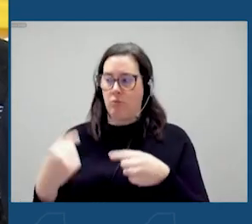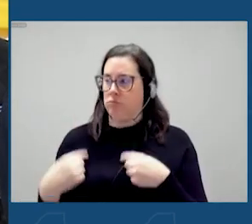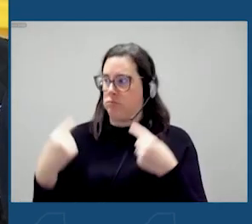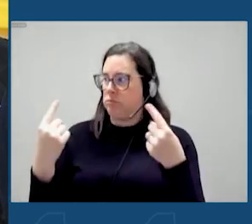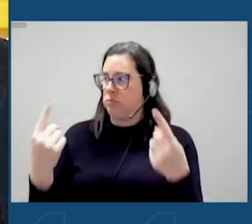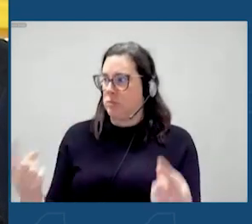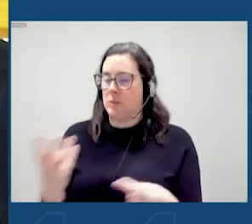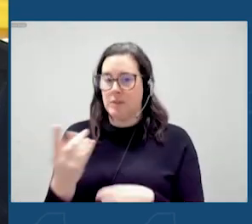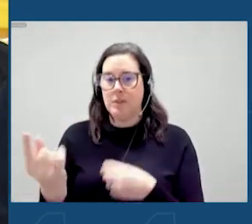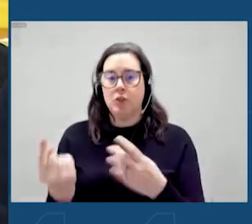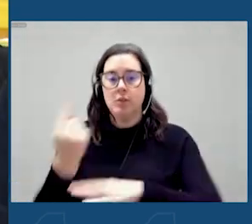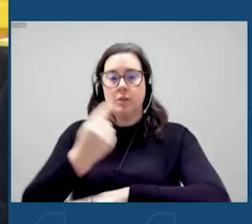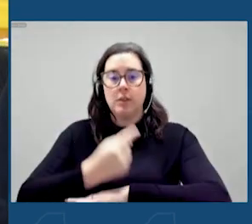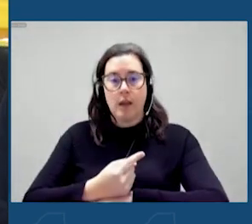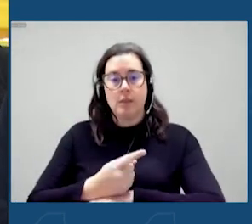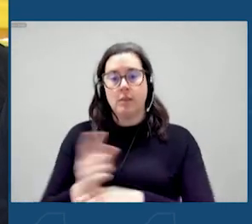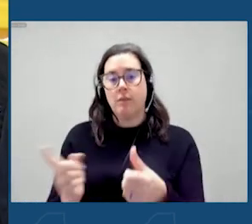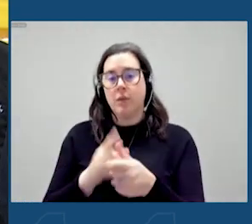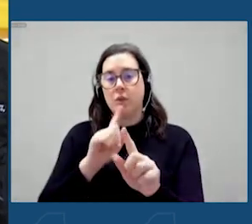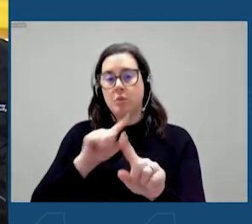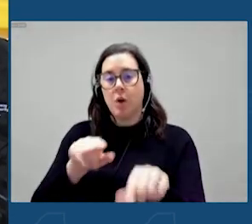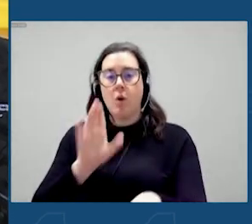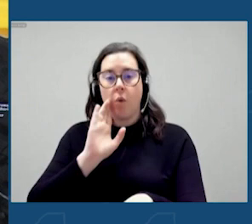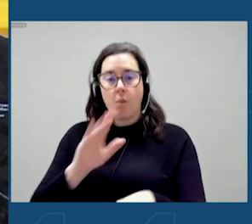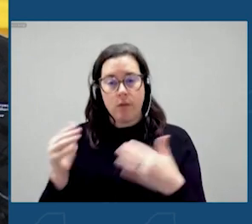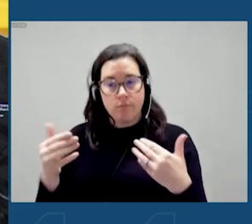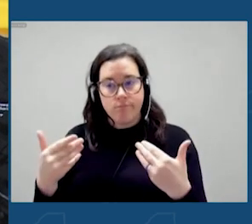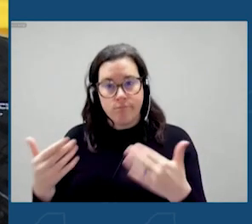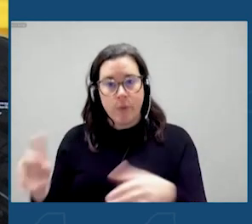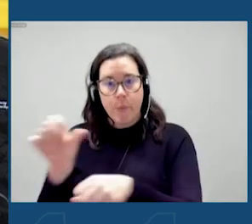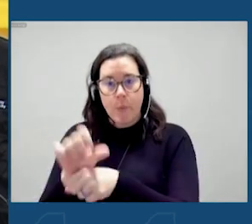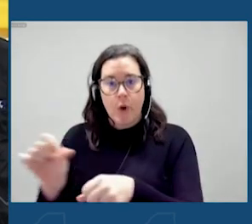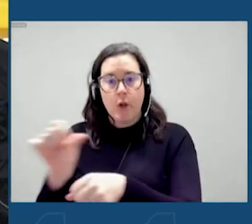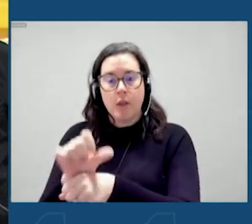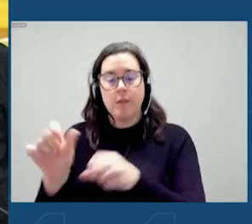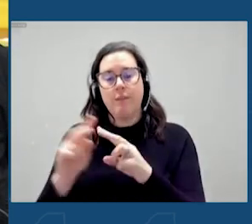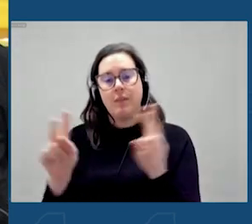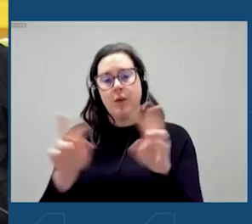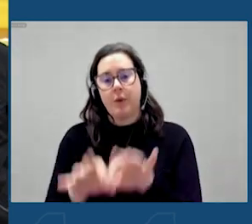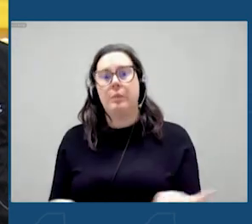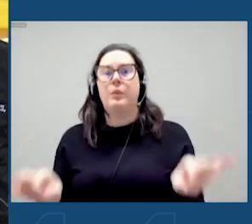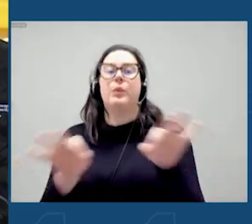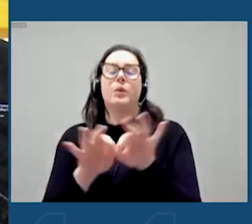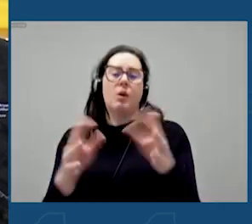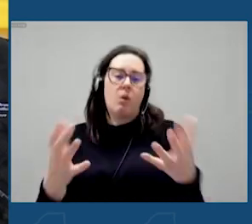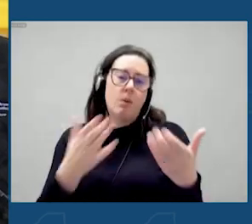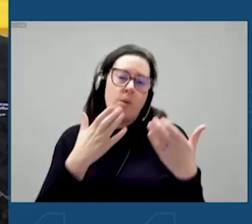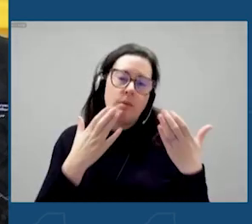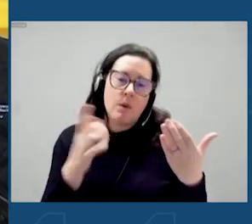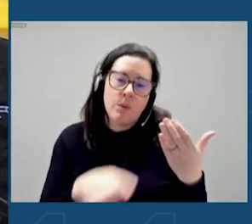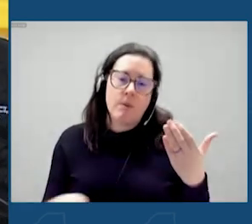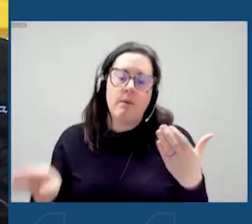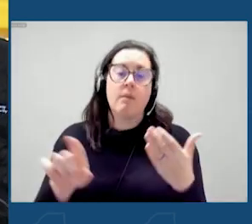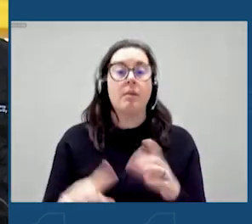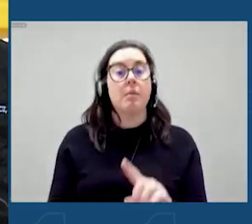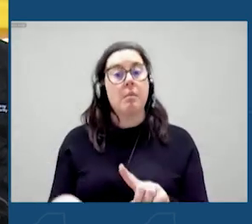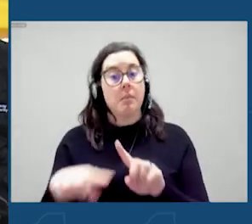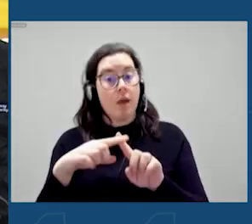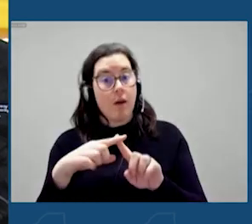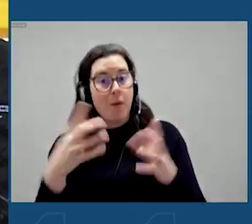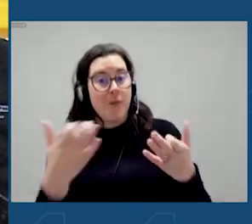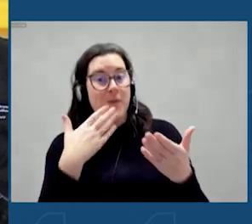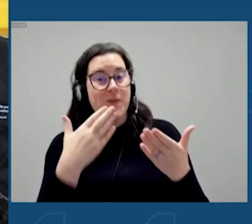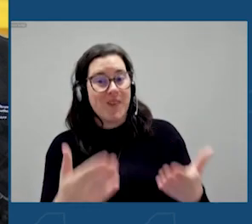first responders will be out working, and it's really critical. I want to thank them, and then I also want to thank you all,